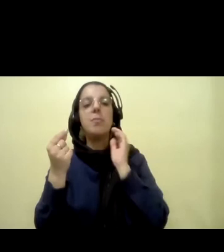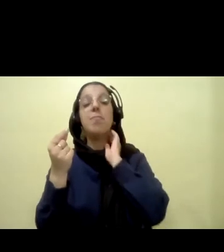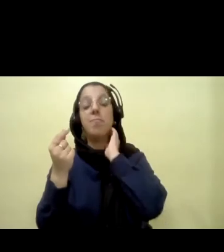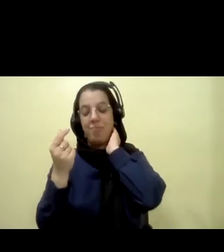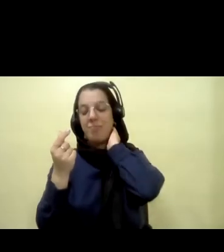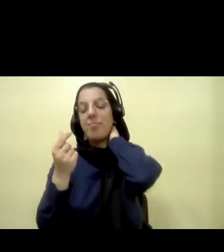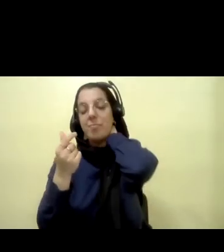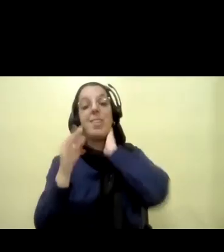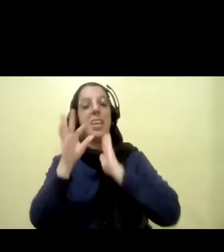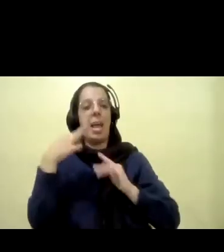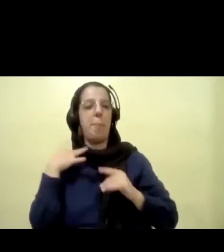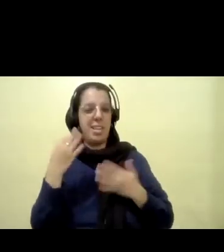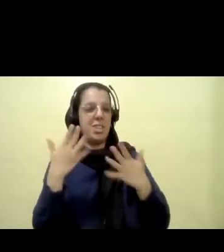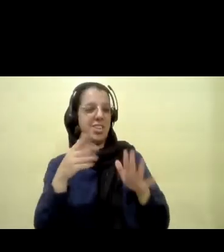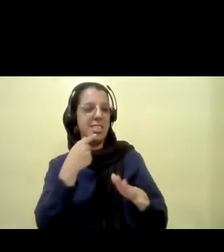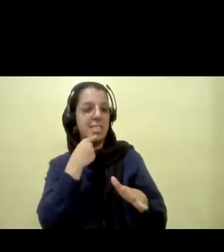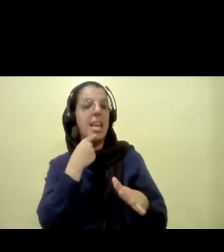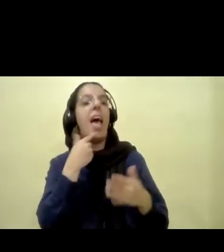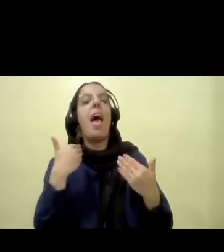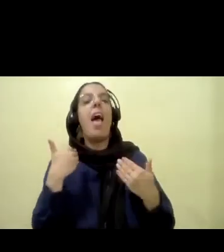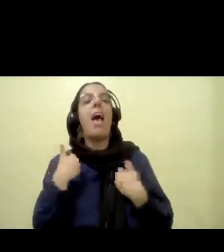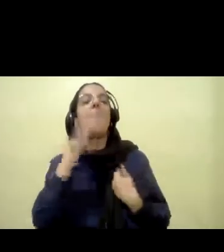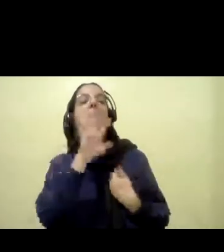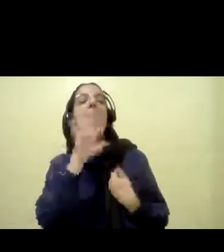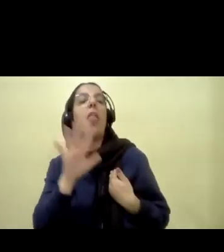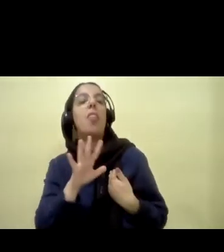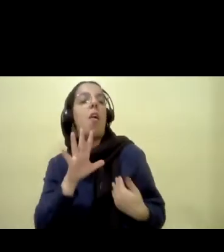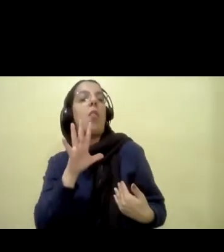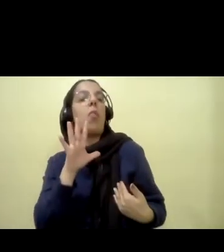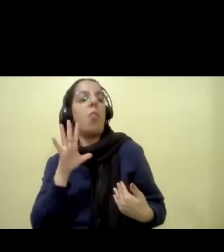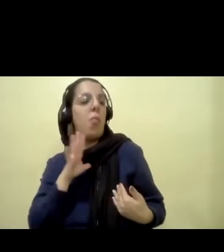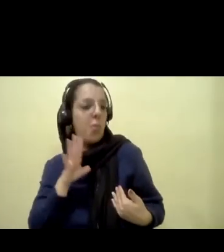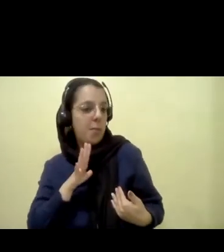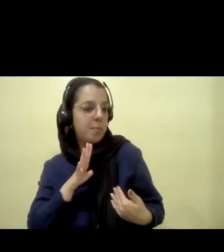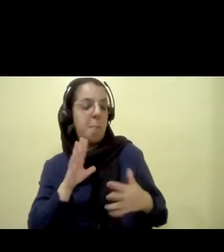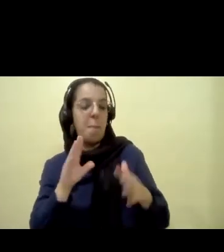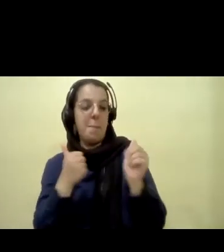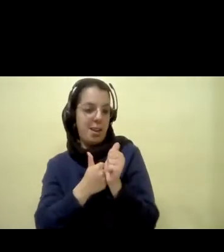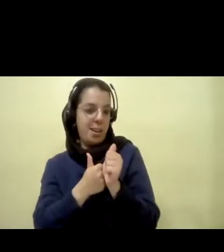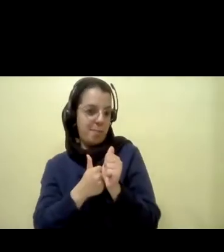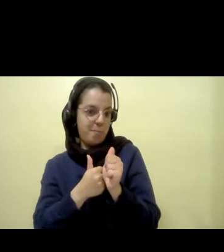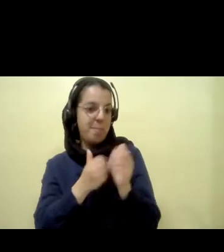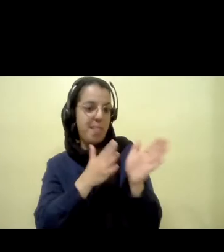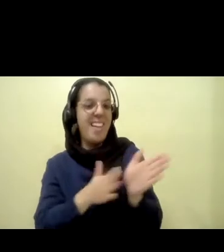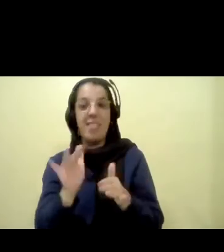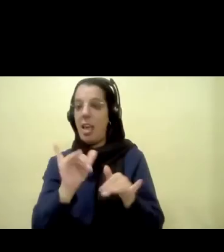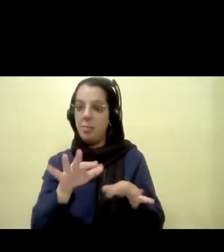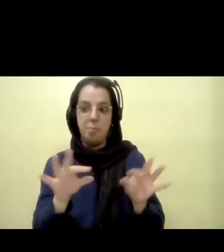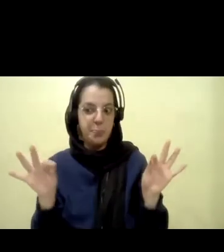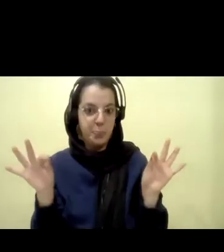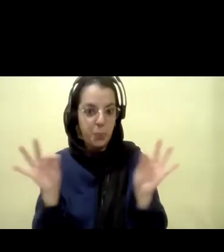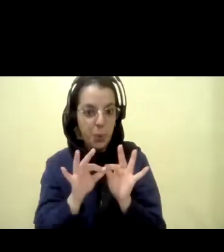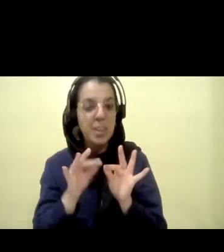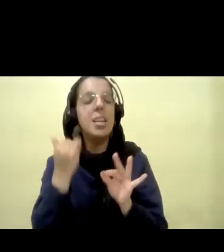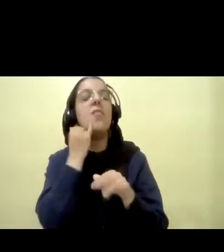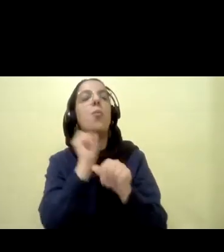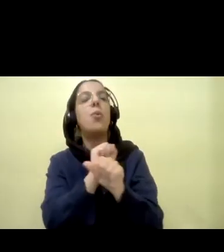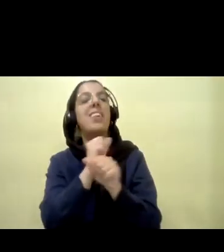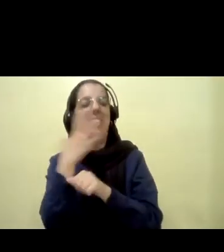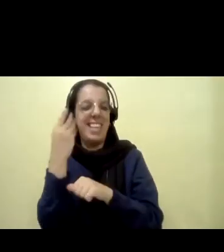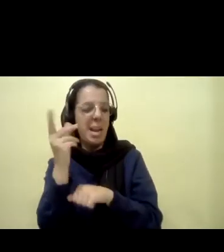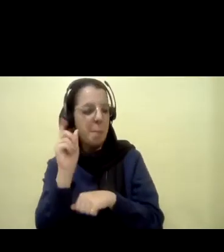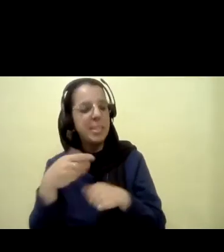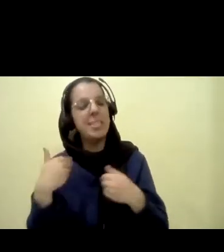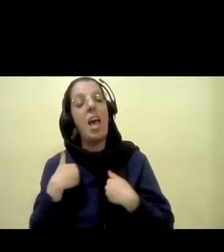as well, you're going to create a weather contingency plan. And it's a really important piece about working outside. So you're going